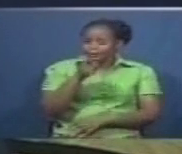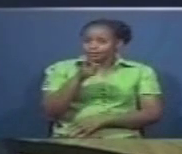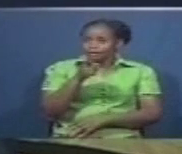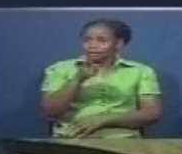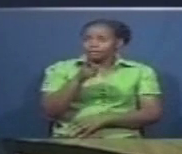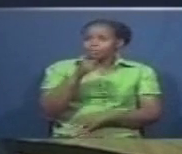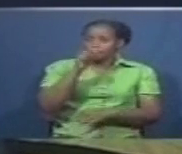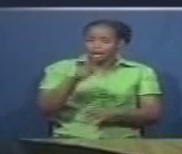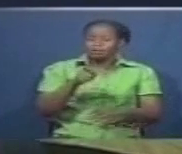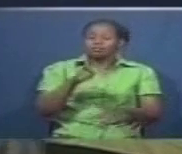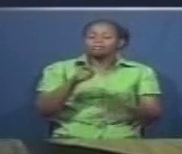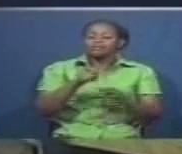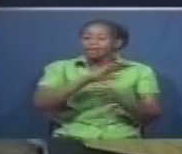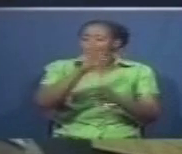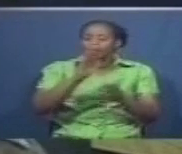an open-ended process.